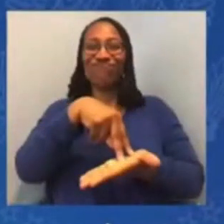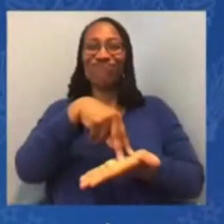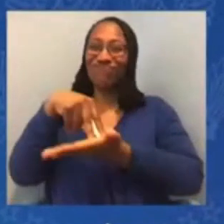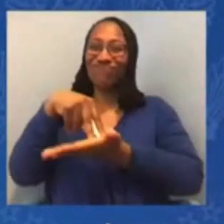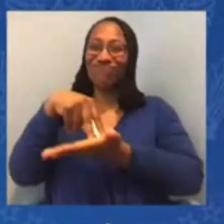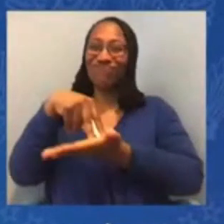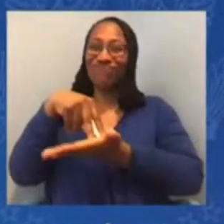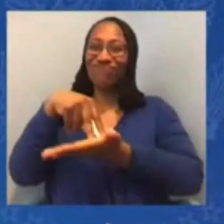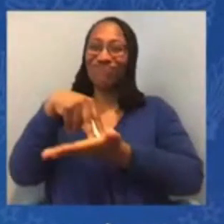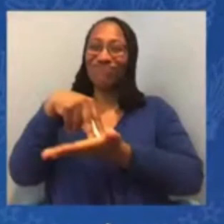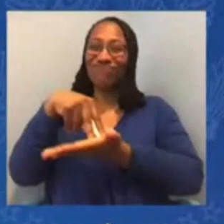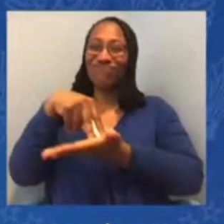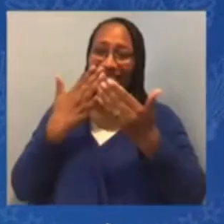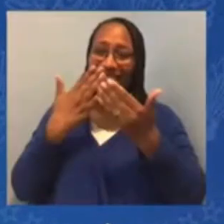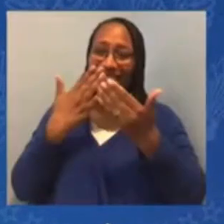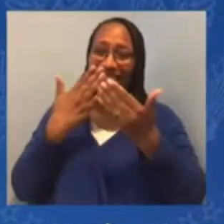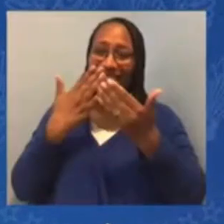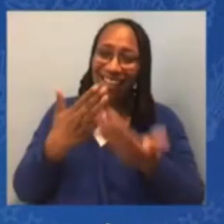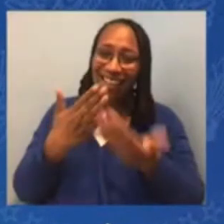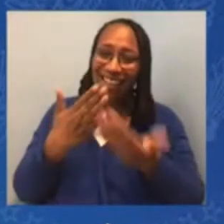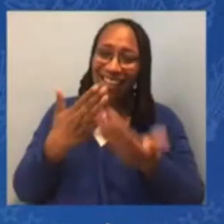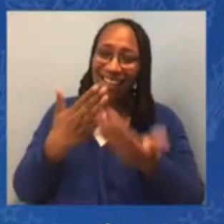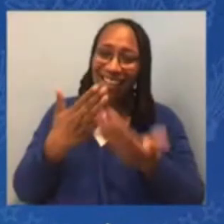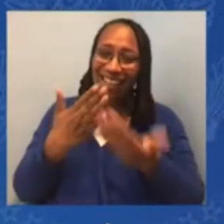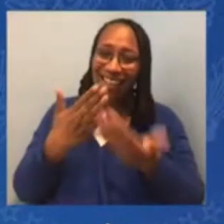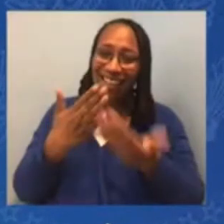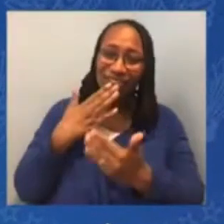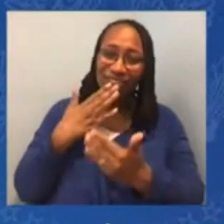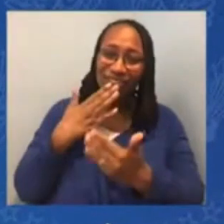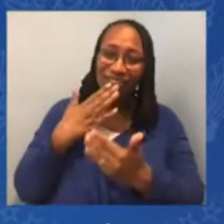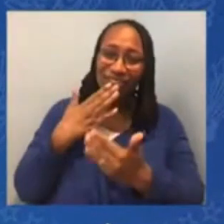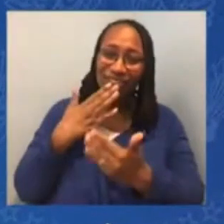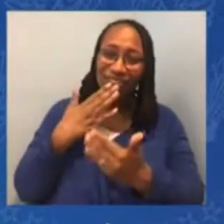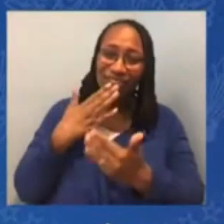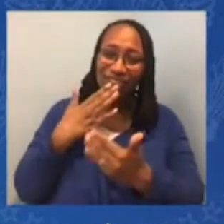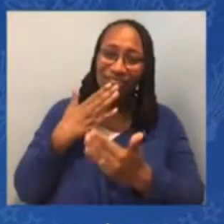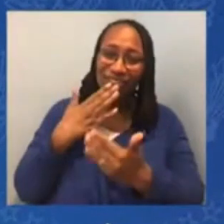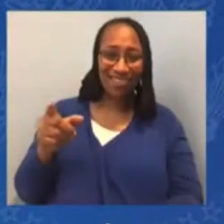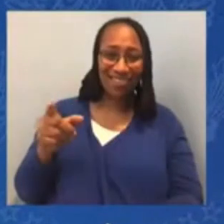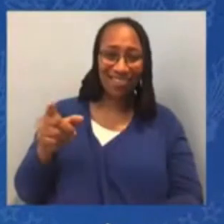Thank you, Lucy, Trey, Leia.